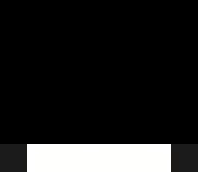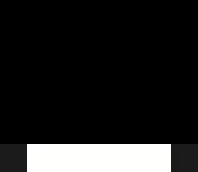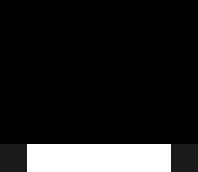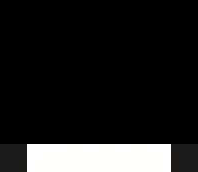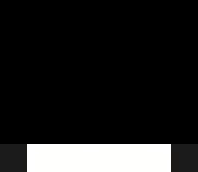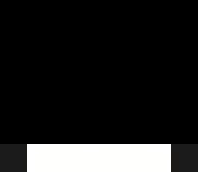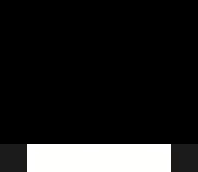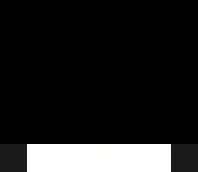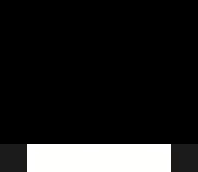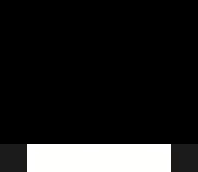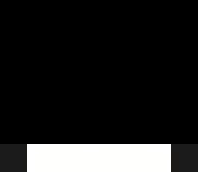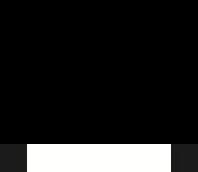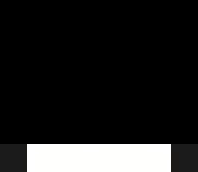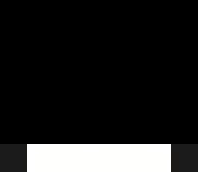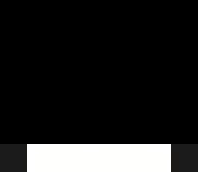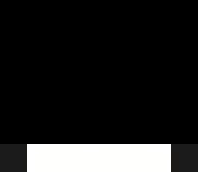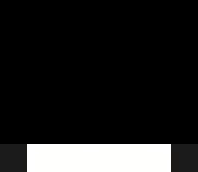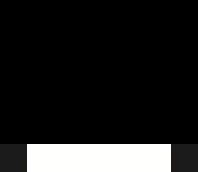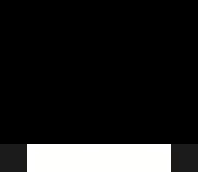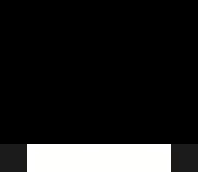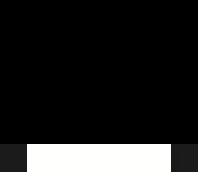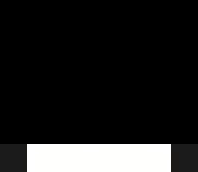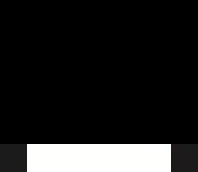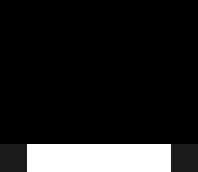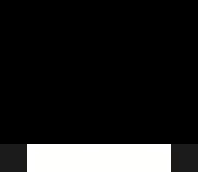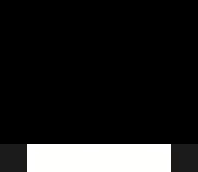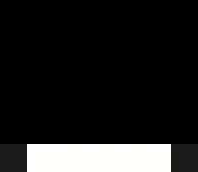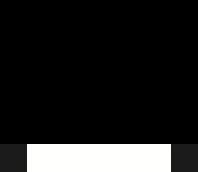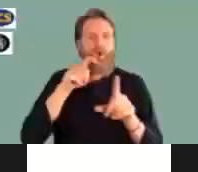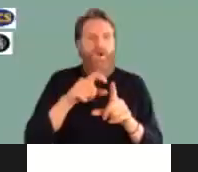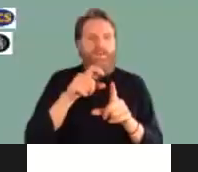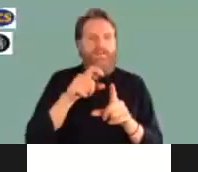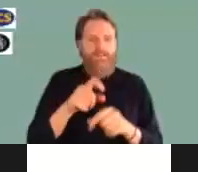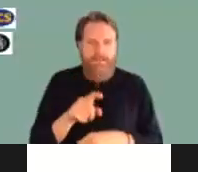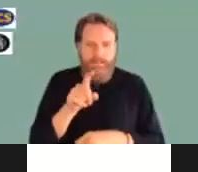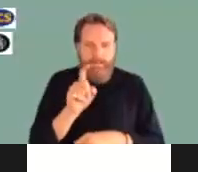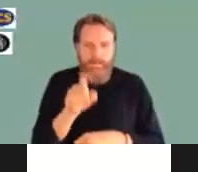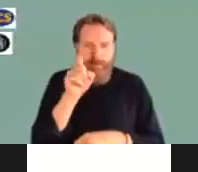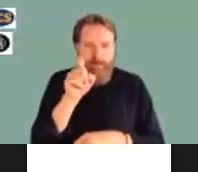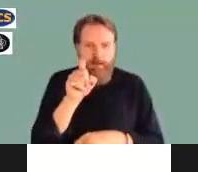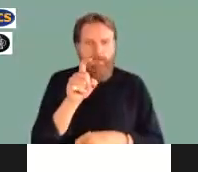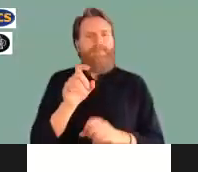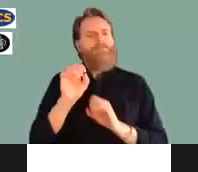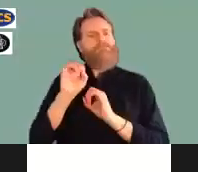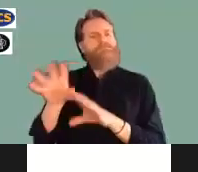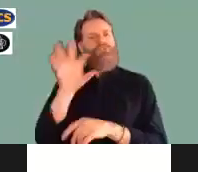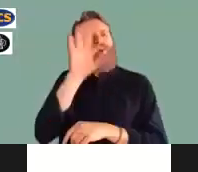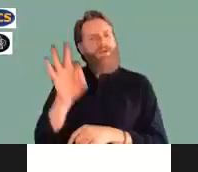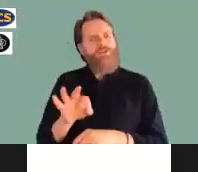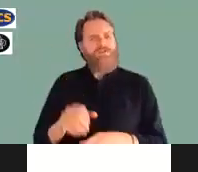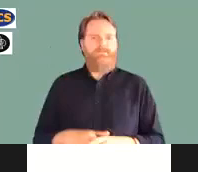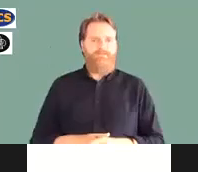Floyd. Floyd, are you there? Are you ready? Get yourself unmuted. Just briefly, if you can just put your question. Yes, of course,